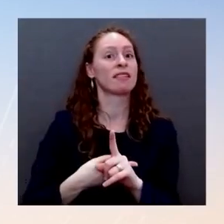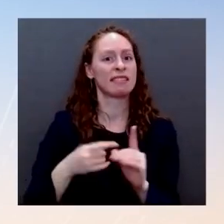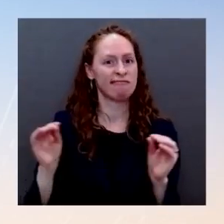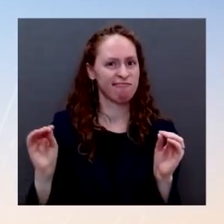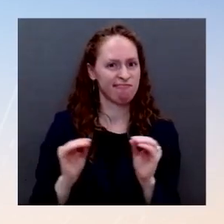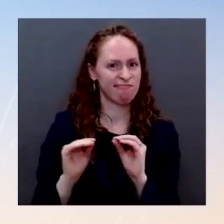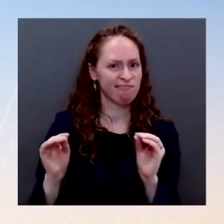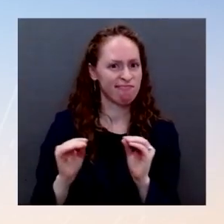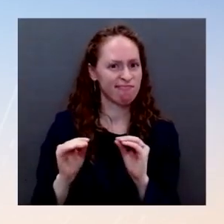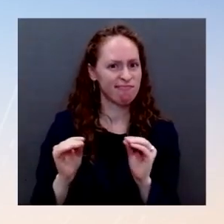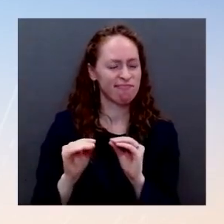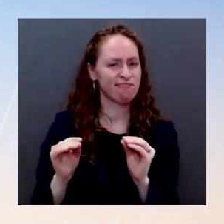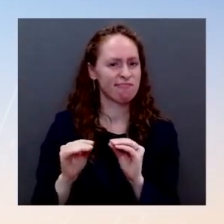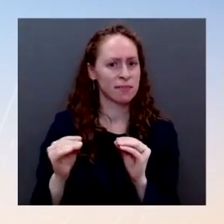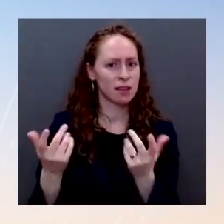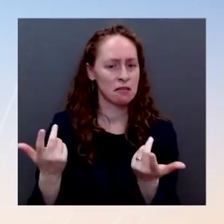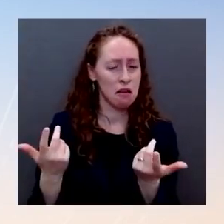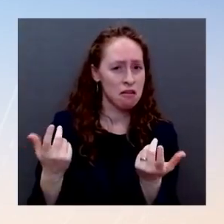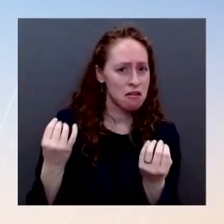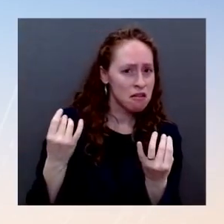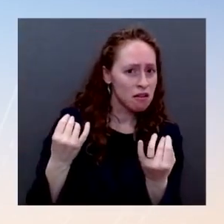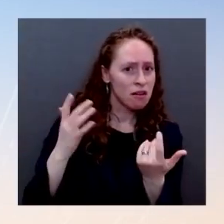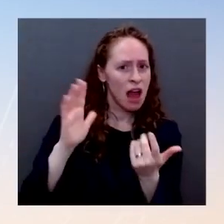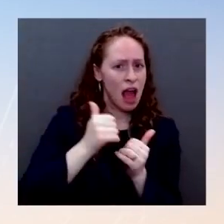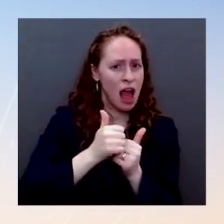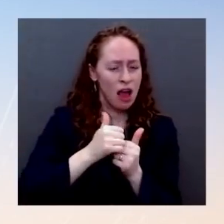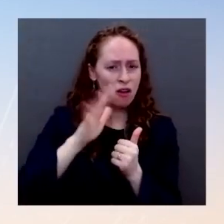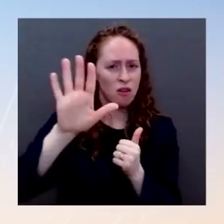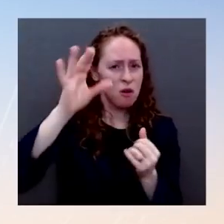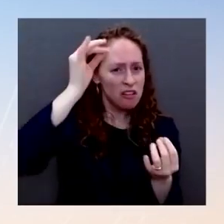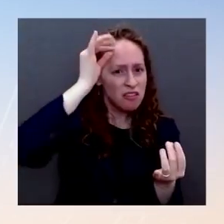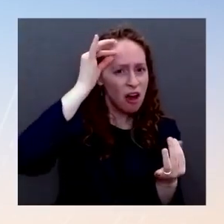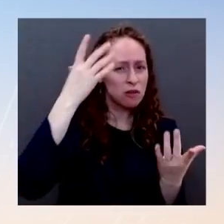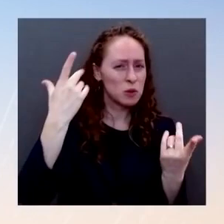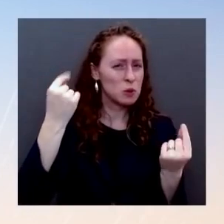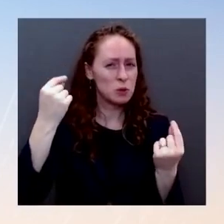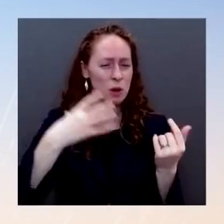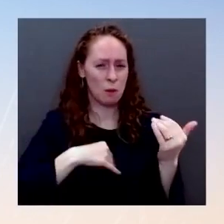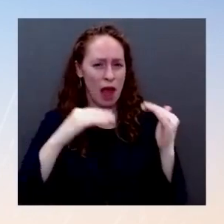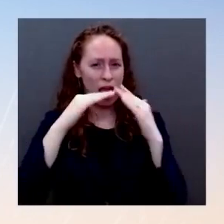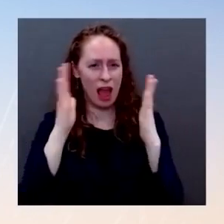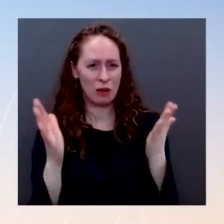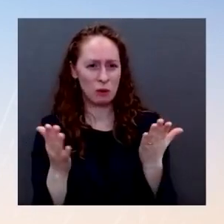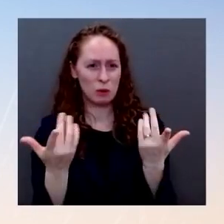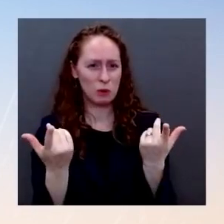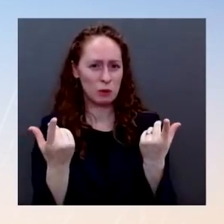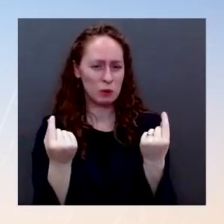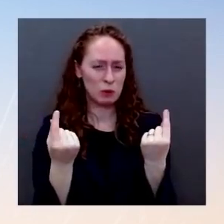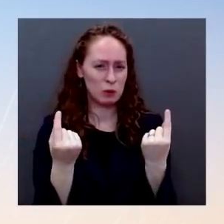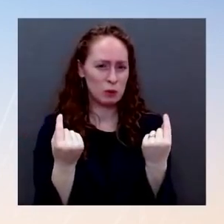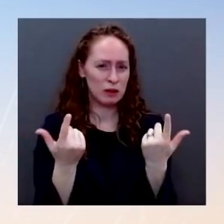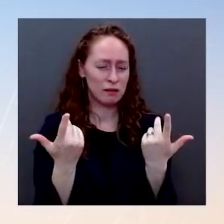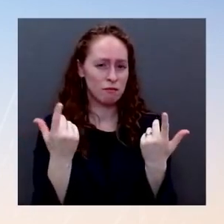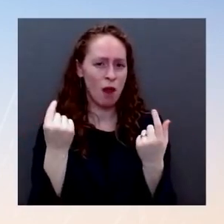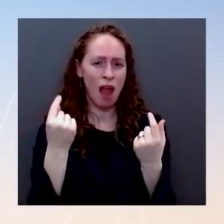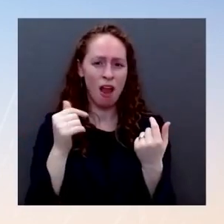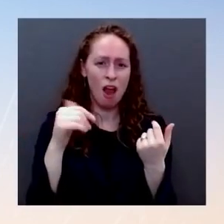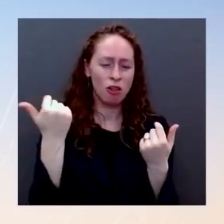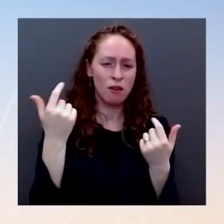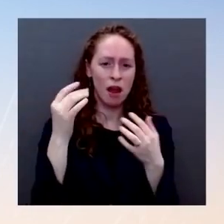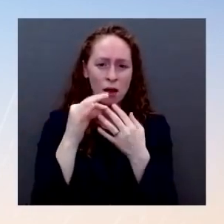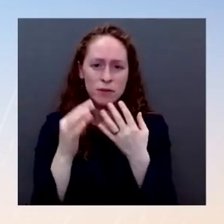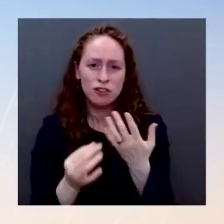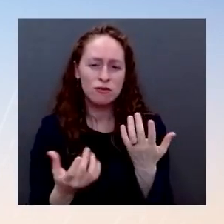for them? We are always looking at how we can help provide relief to American families and the American people.